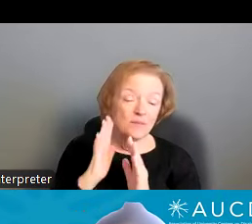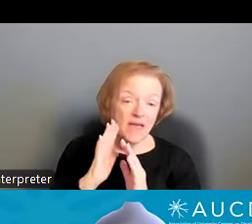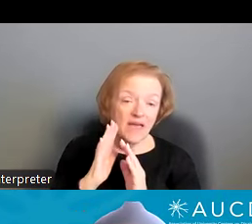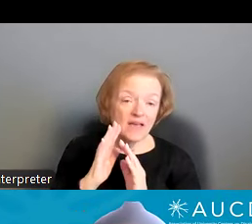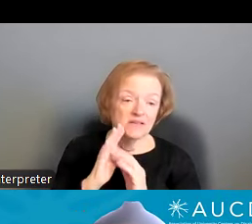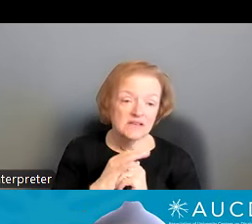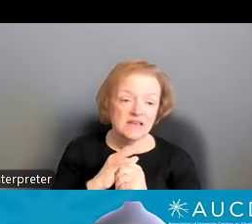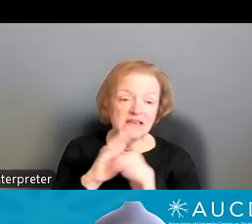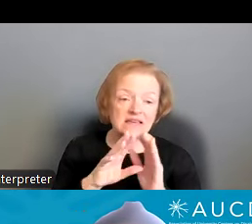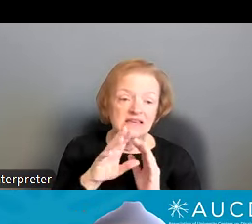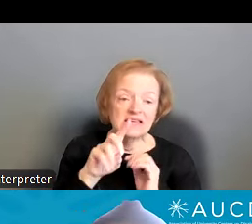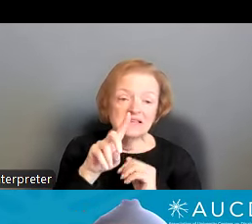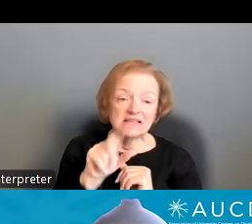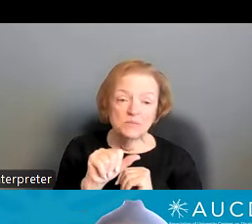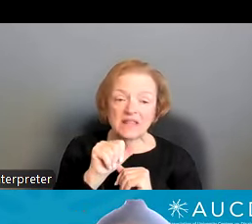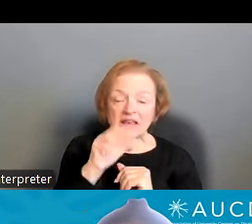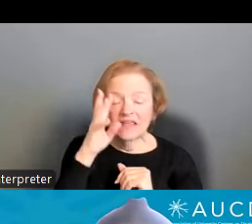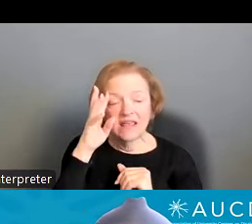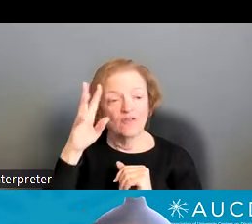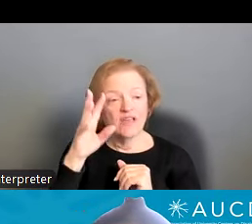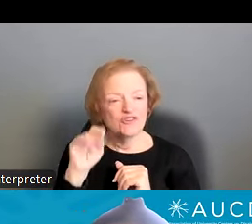Innovation Fund. Next slide.